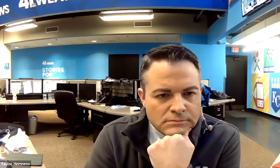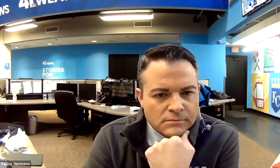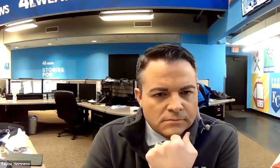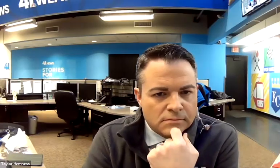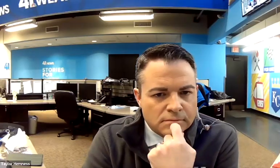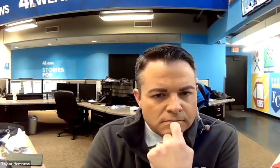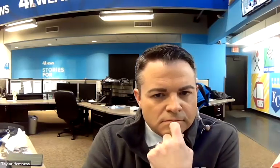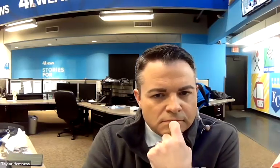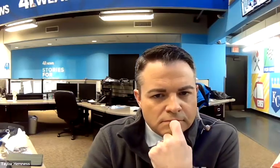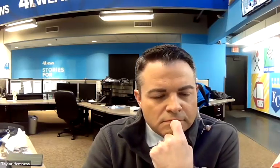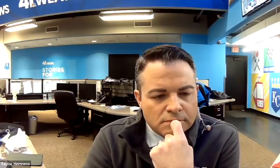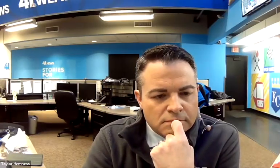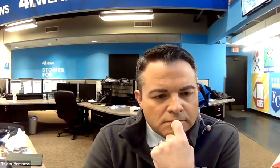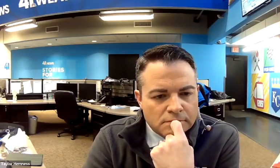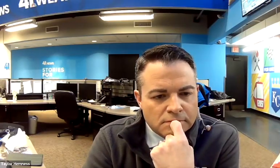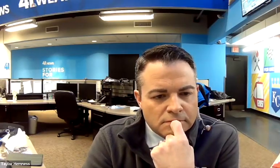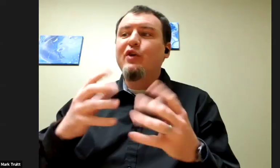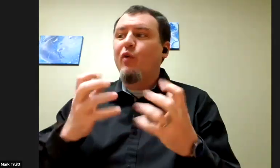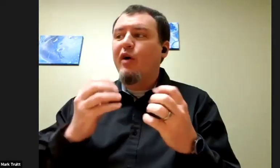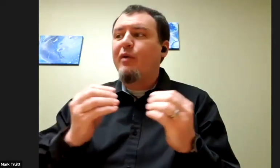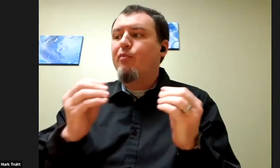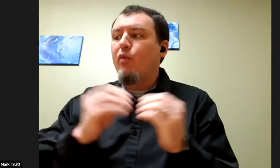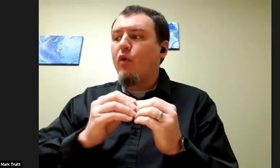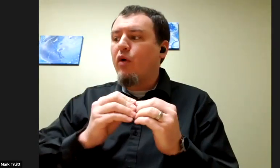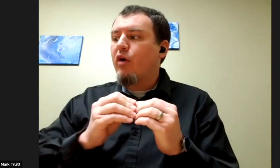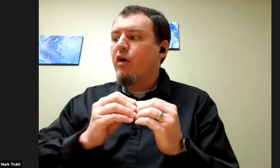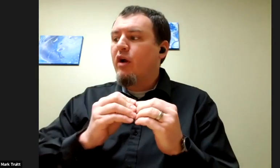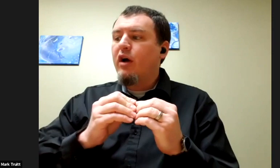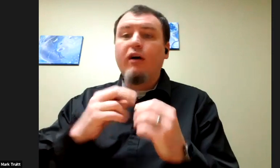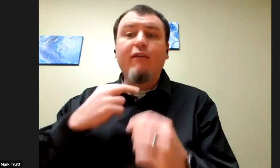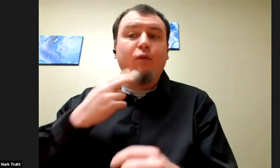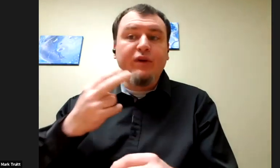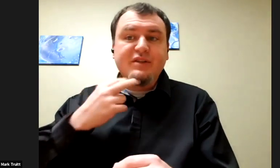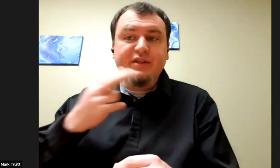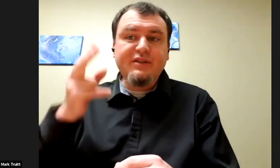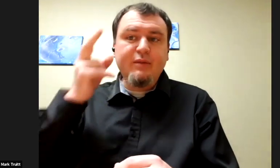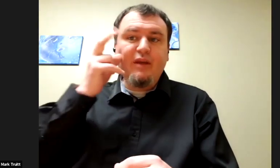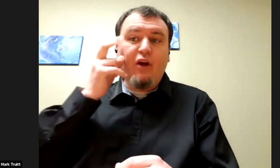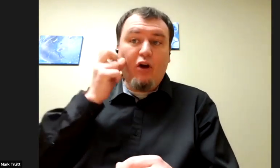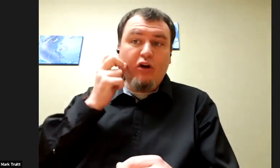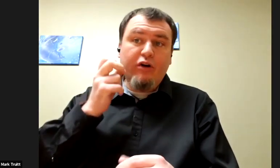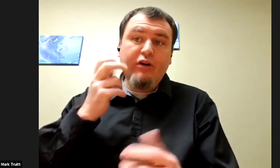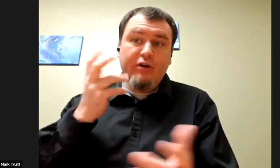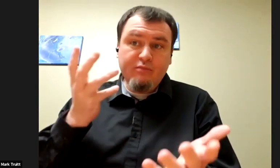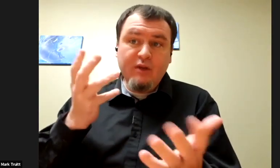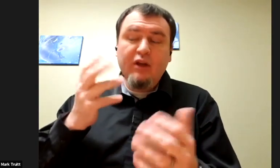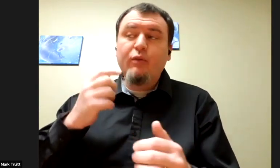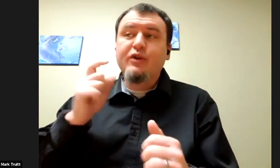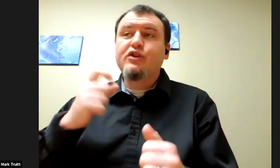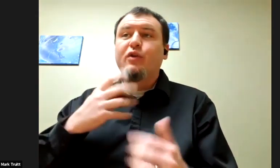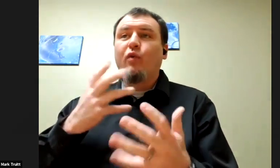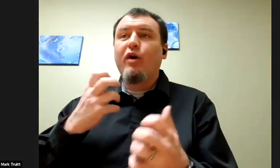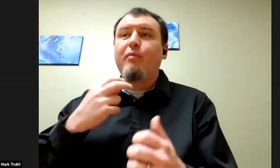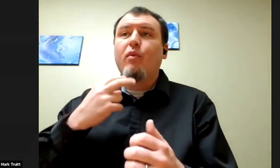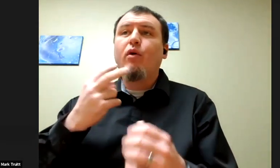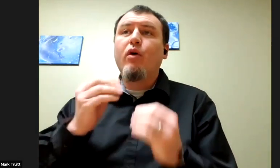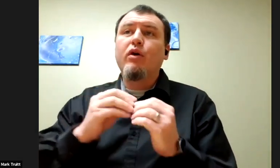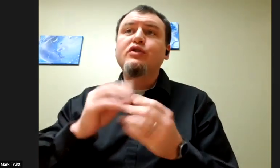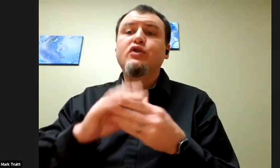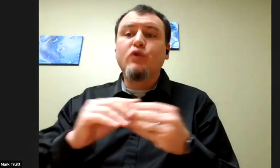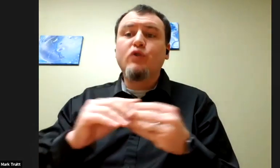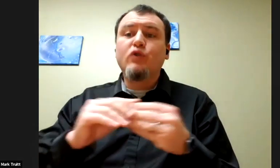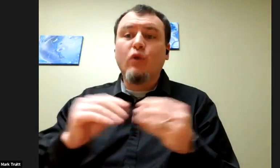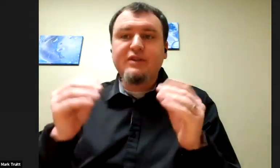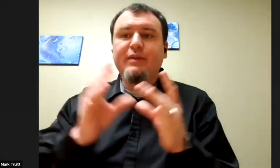should want more diversity. We should want more voices to be heard. We should want